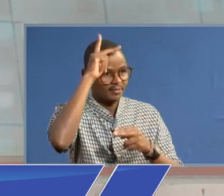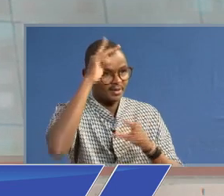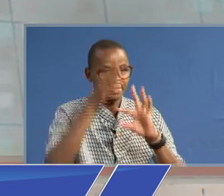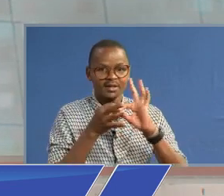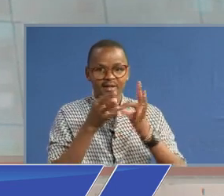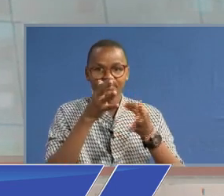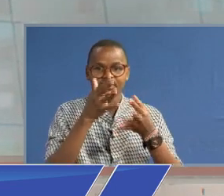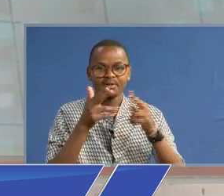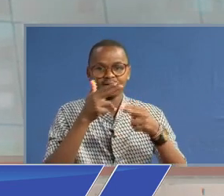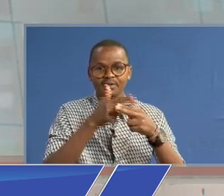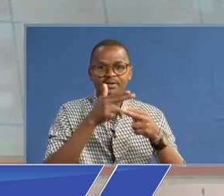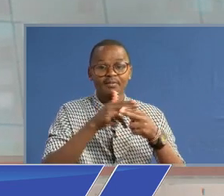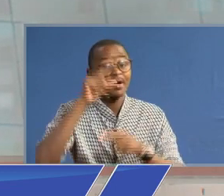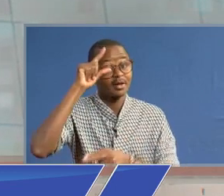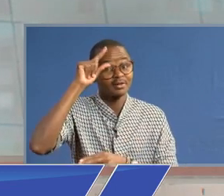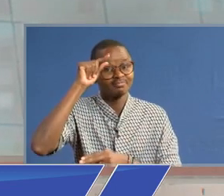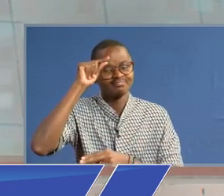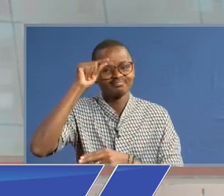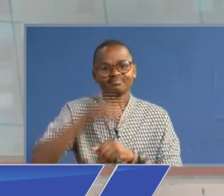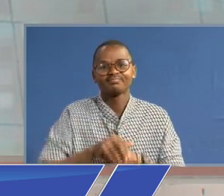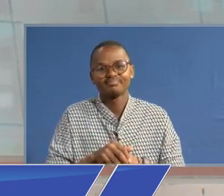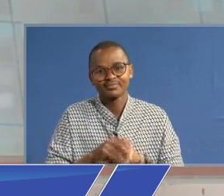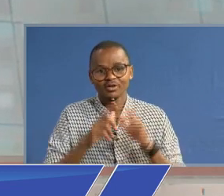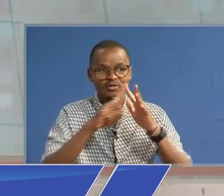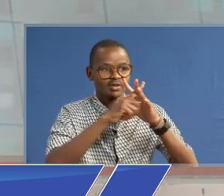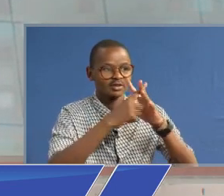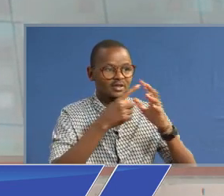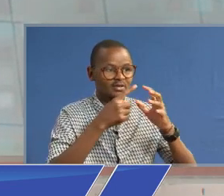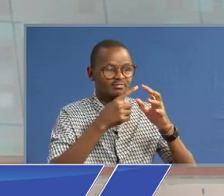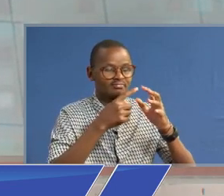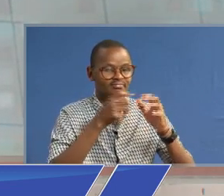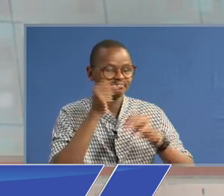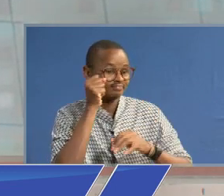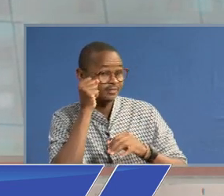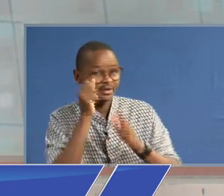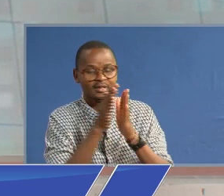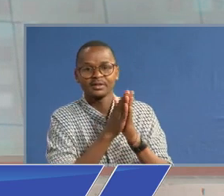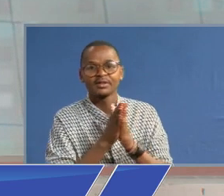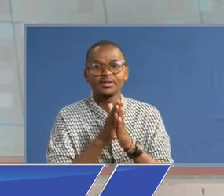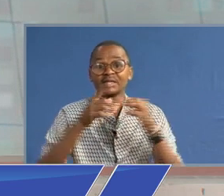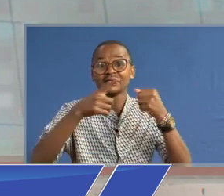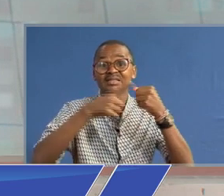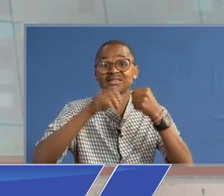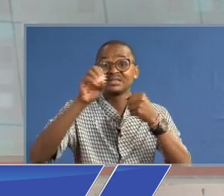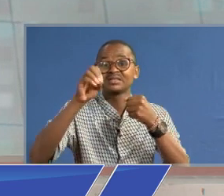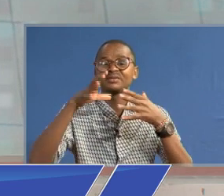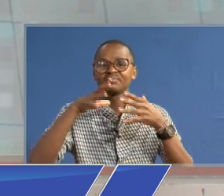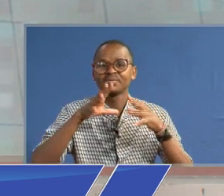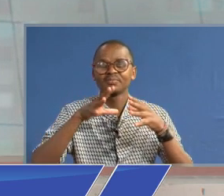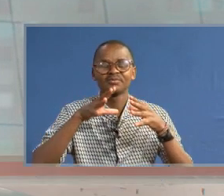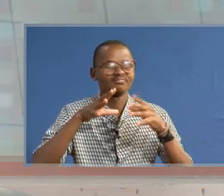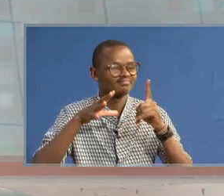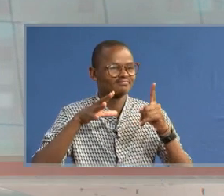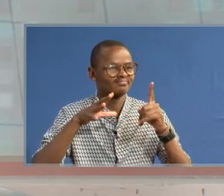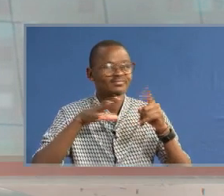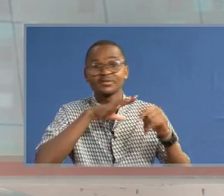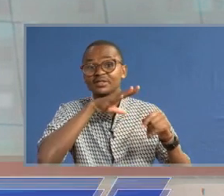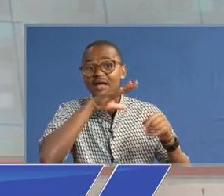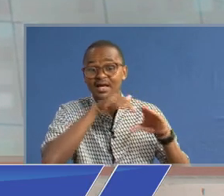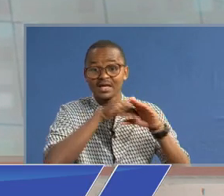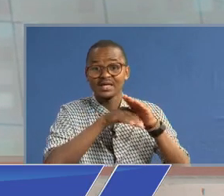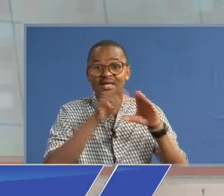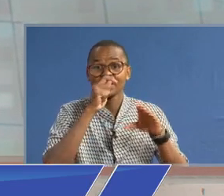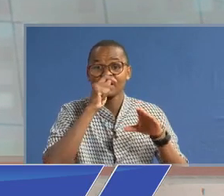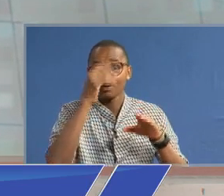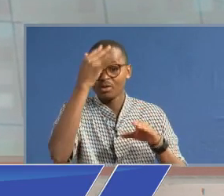The sign language interpreter is Moses Gitonga. We start off with a sad story. At least 60 people perished in Tanzania today when a